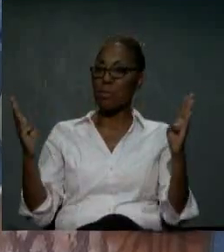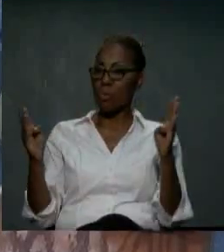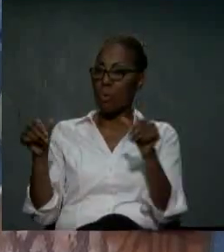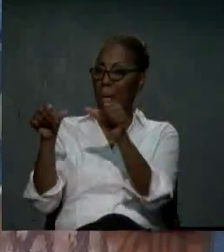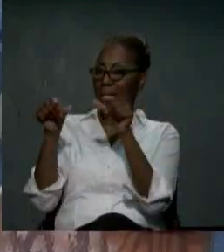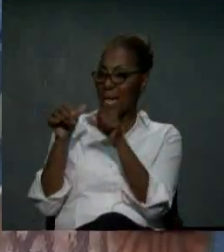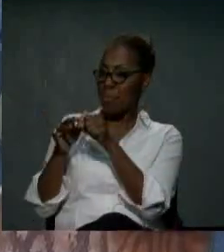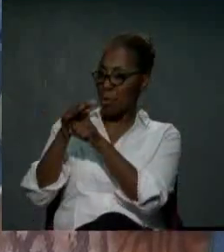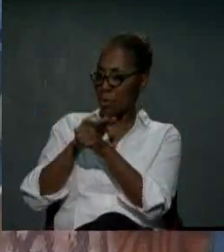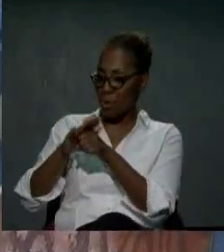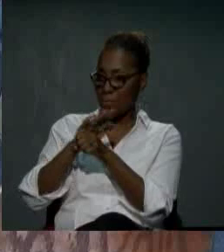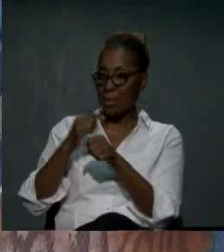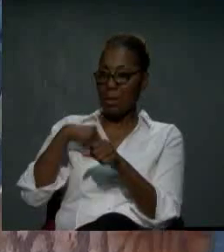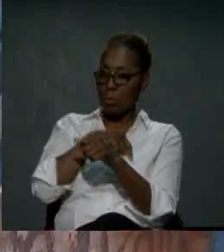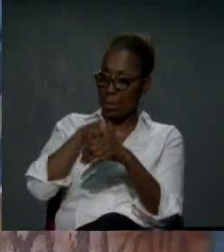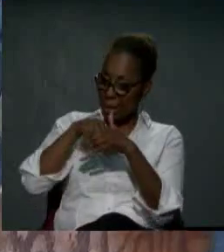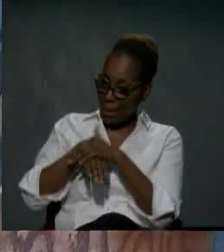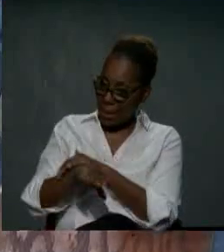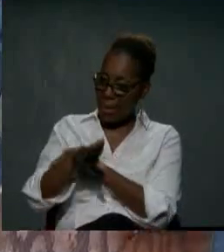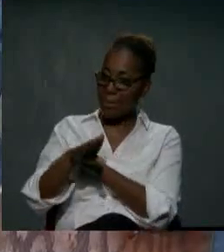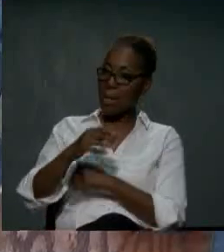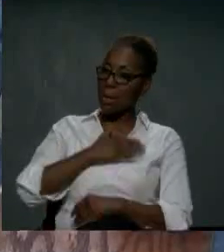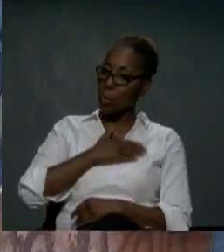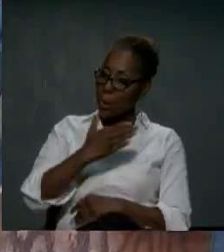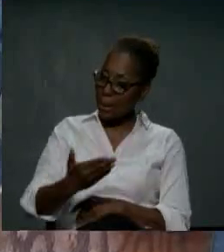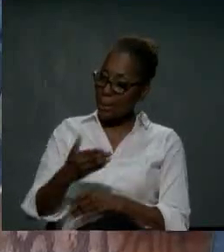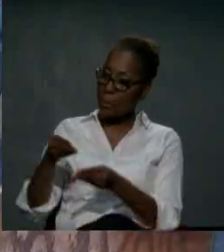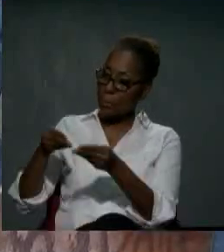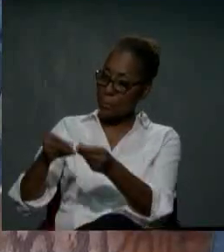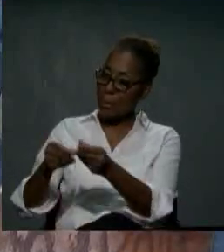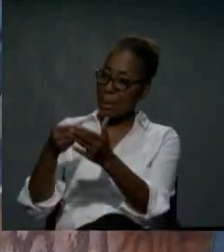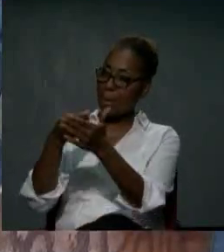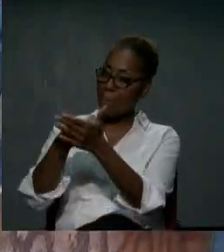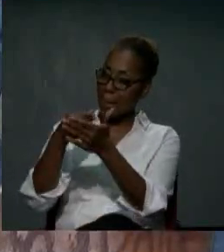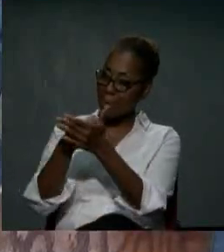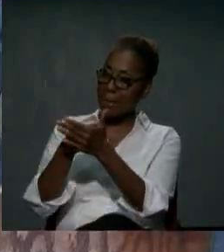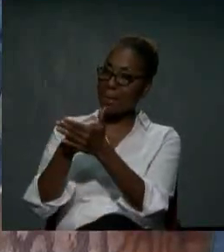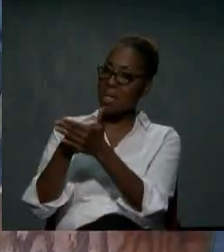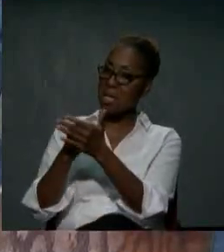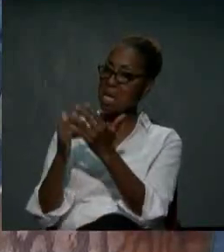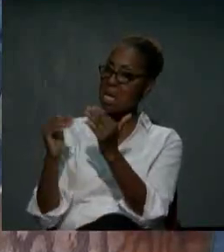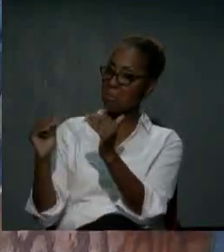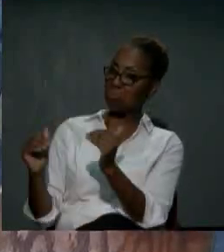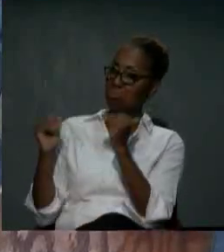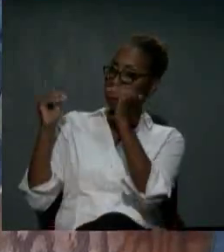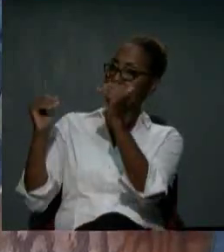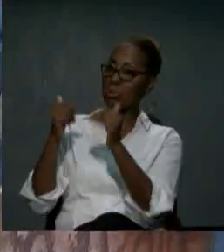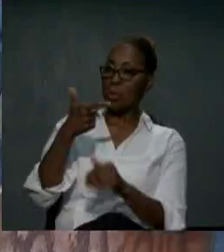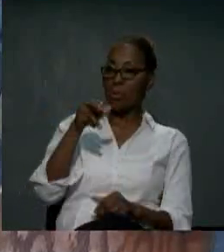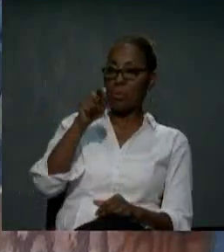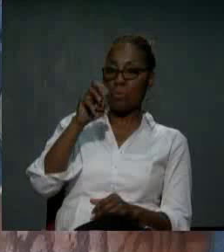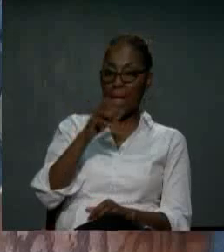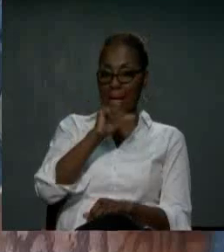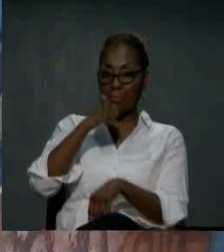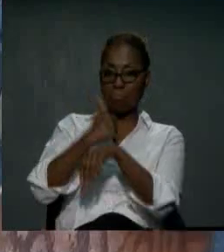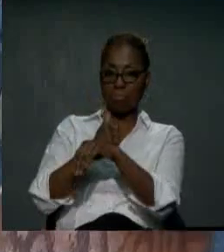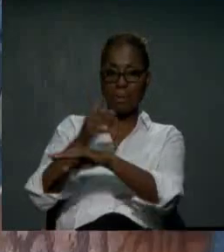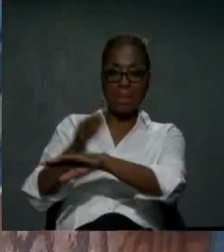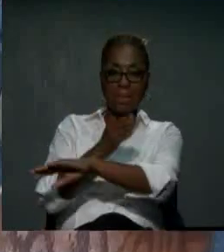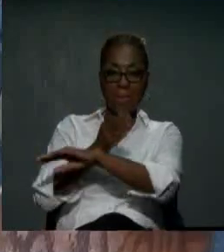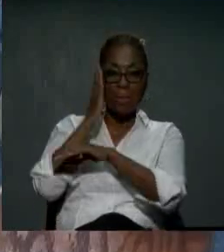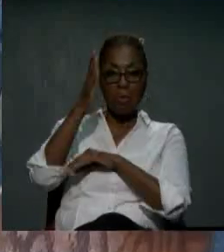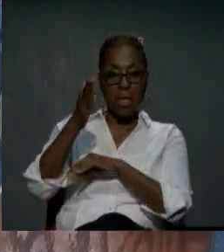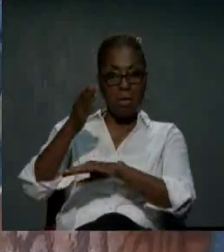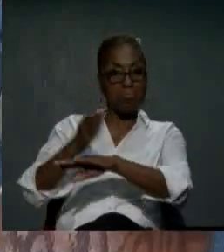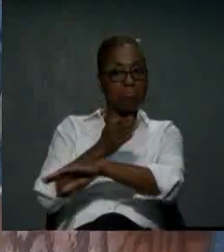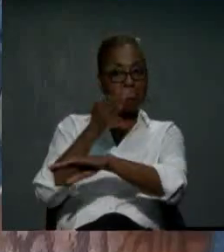neighborhood, the fact that we're going in and willing to spend money with bringing up the grade and put in a development that will just enhance